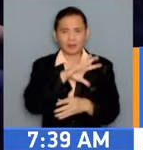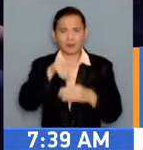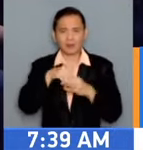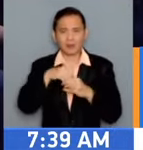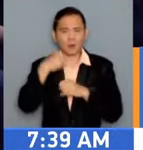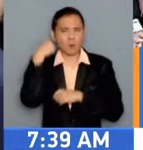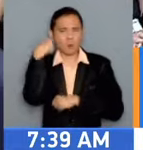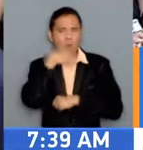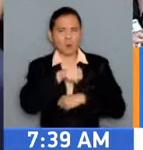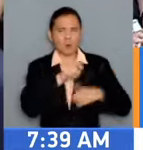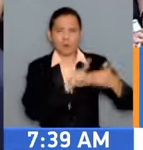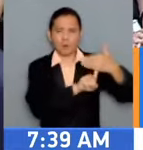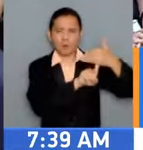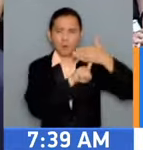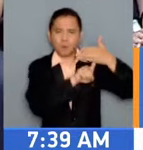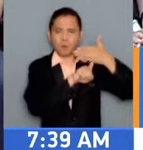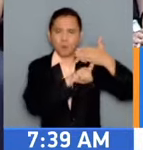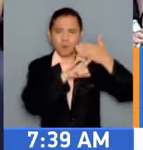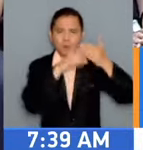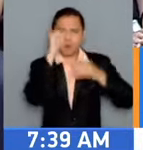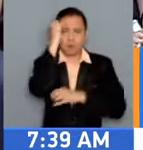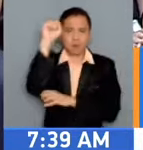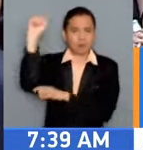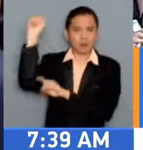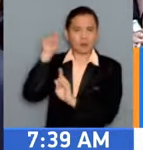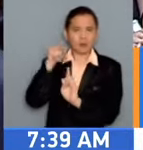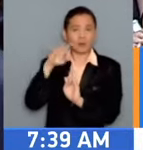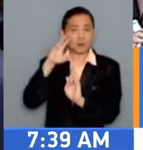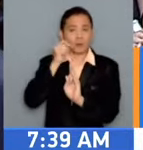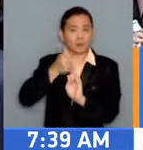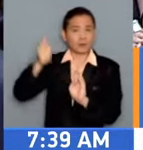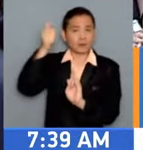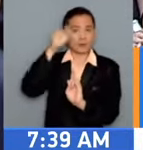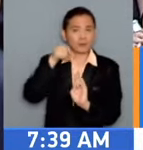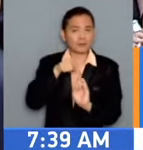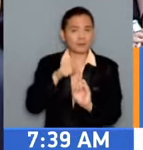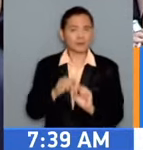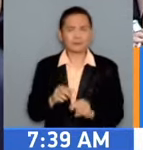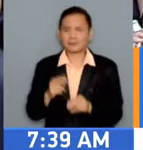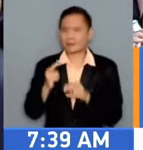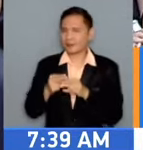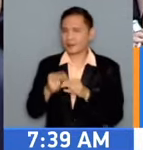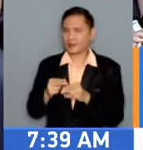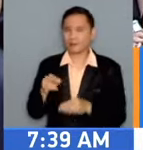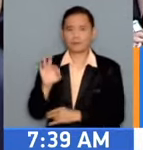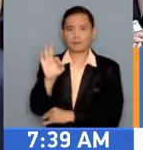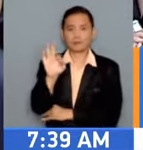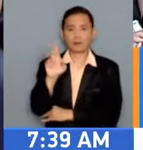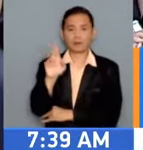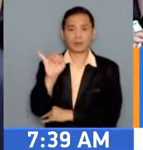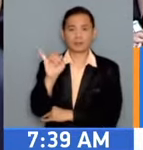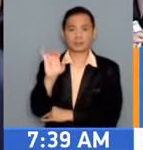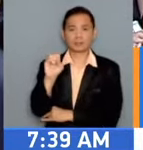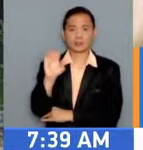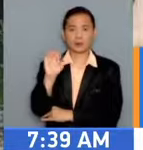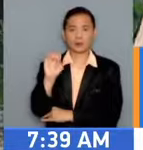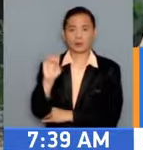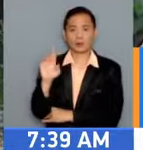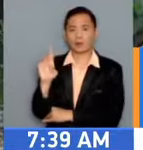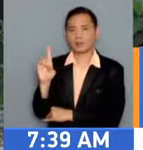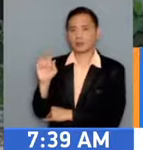Pilipinas? Francisco Dagohoy po. Can you repeat that answer? Francisco Dagohoy.